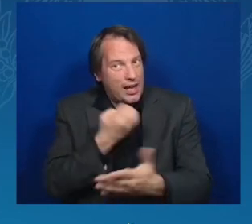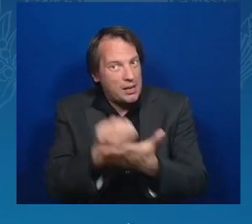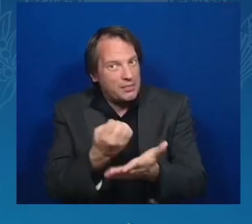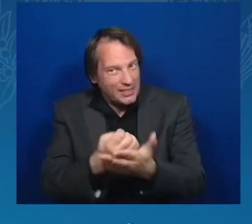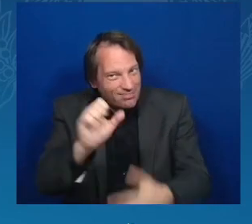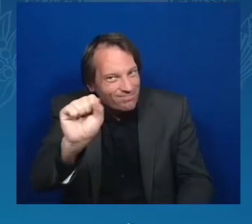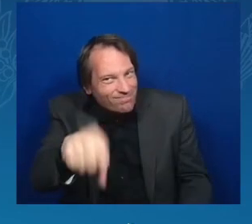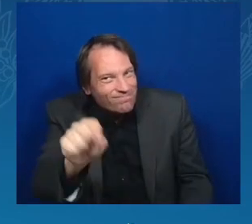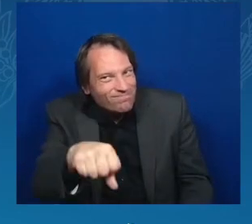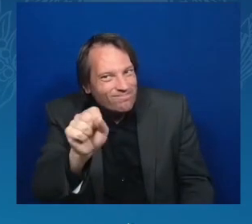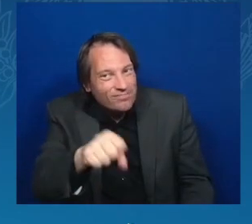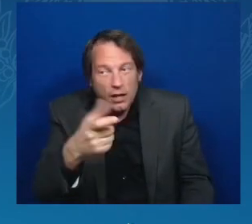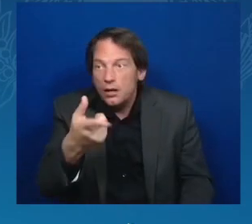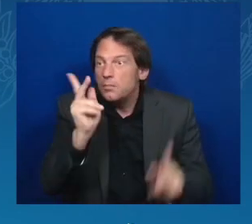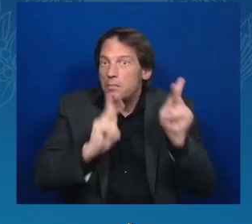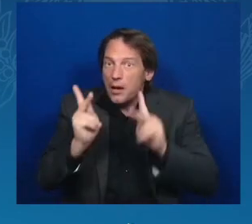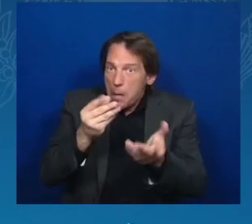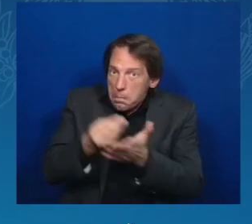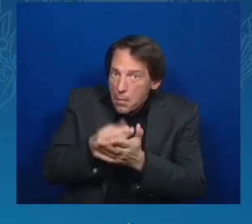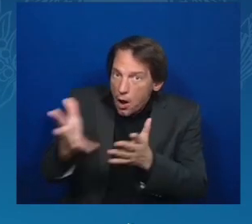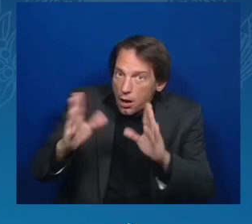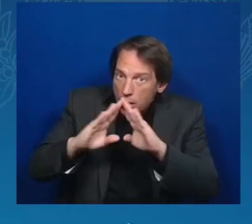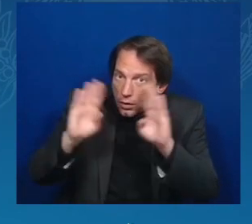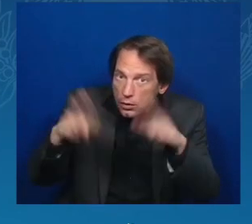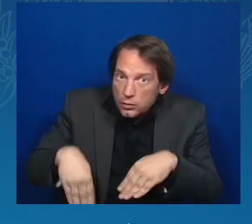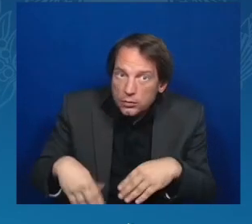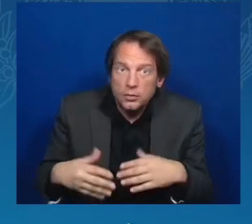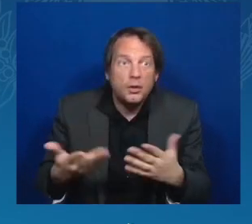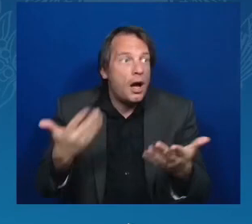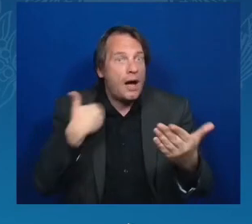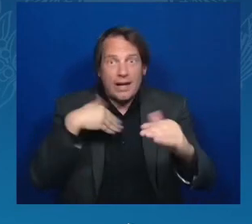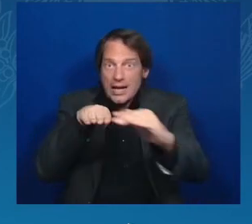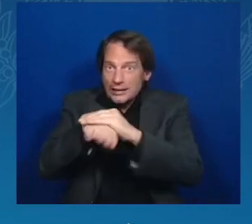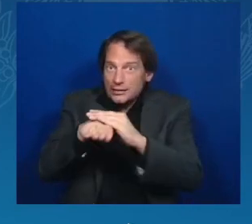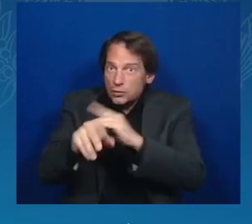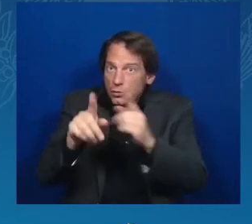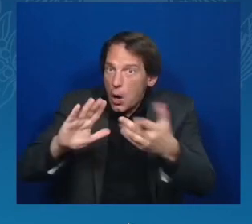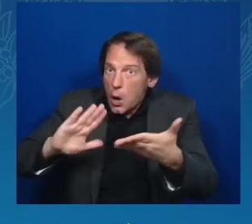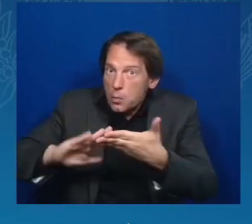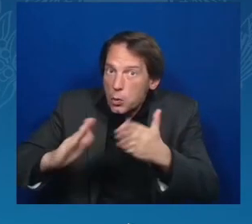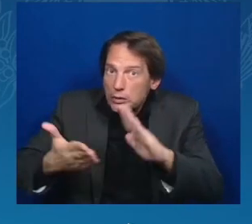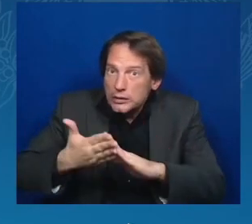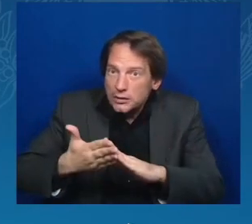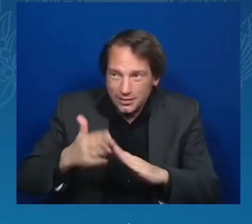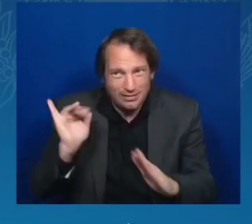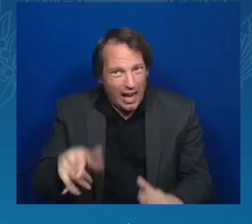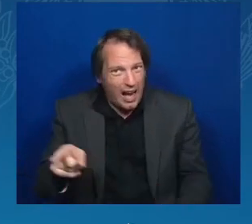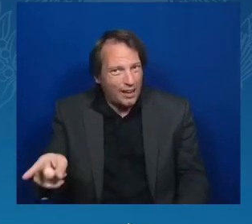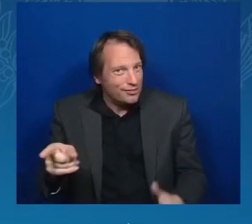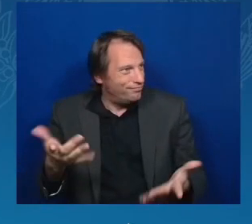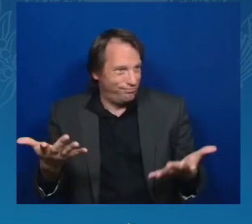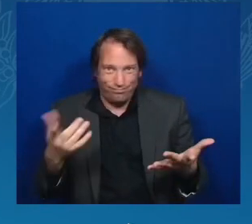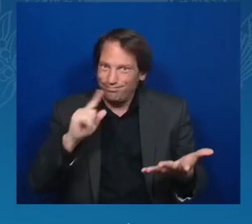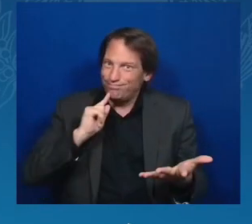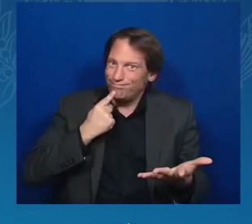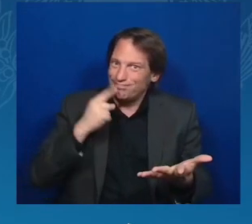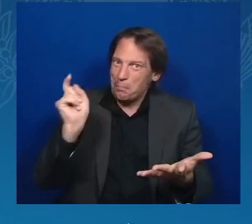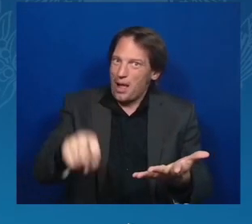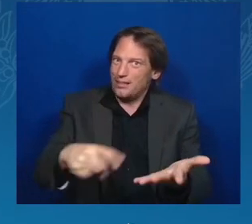to communities. So this is a very significant discussion, and I think holding it